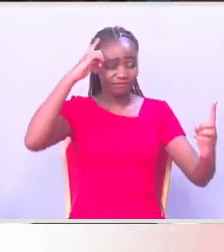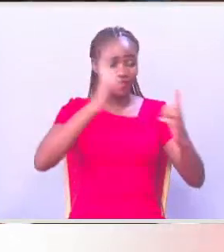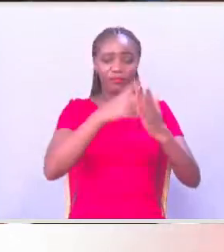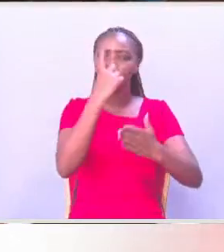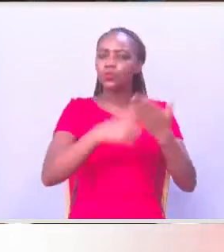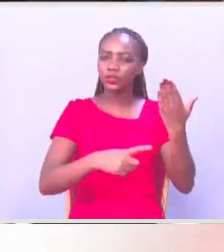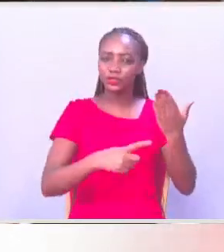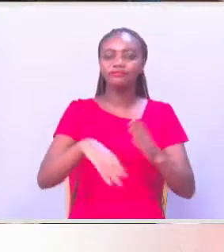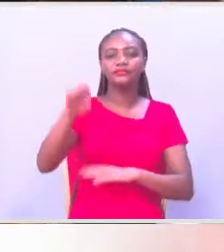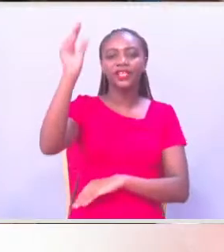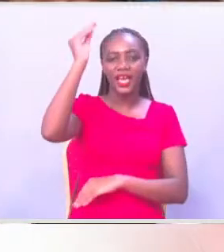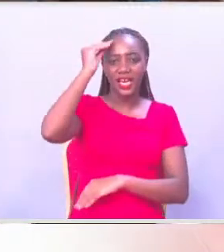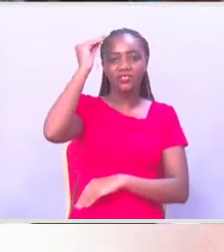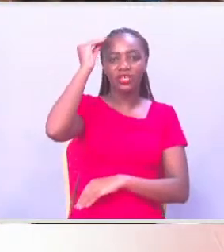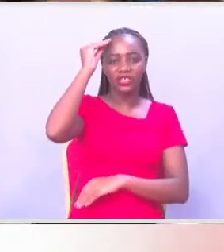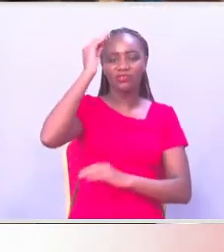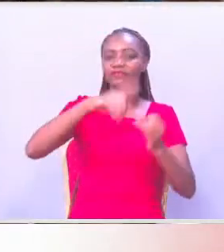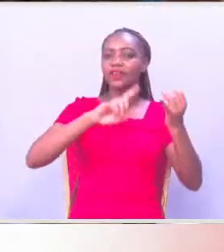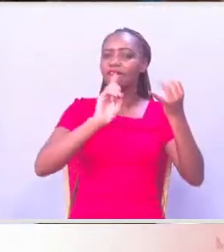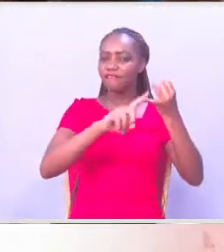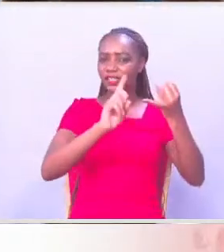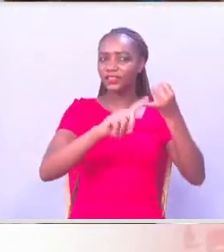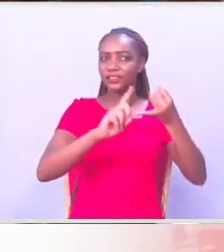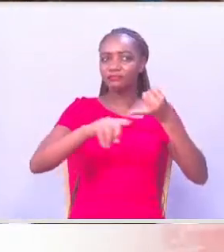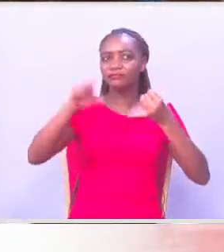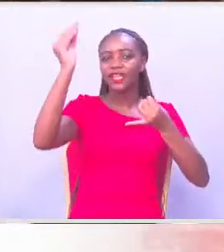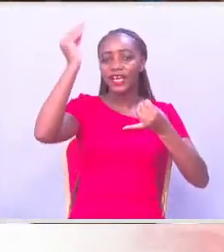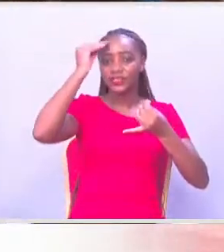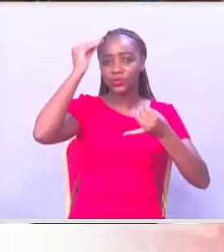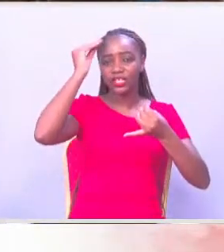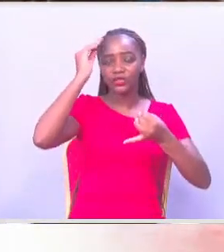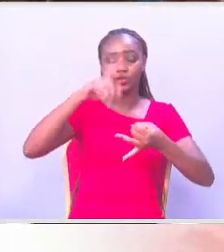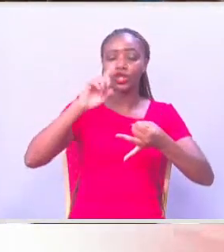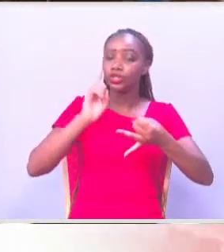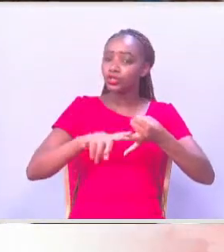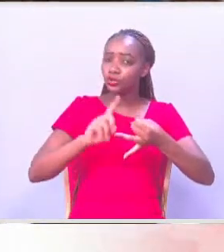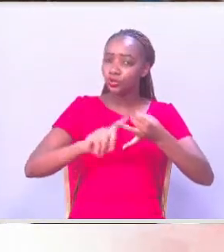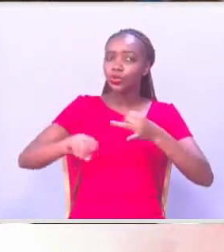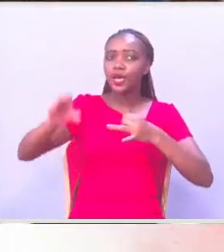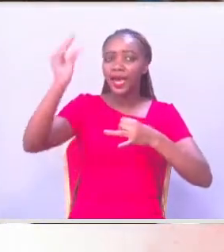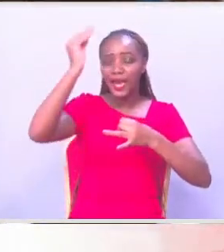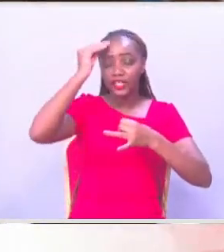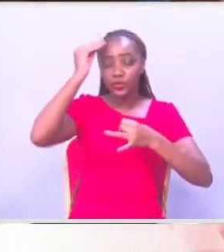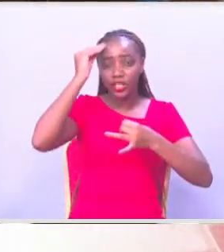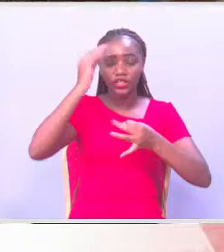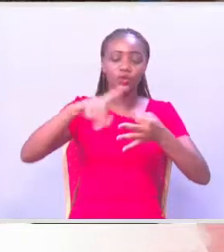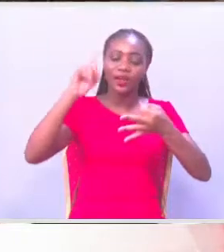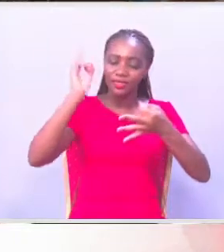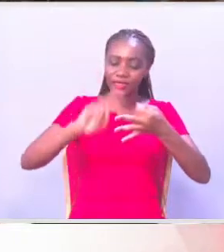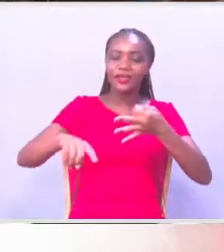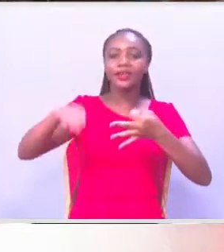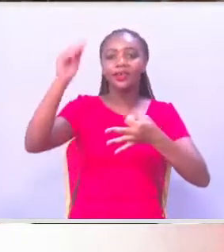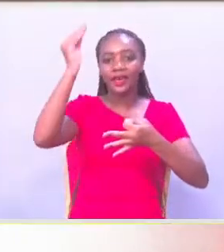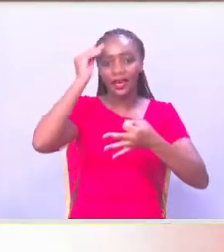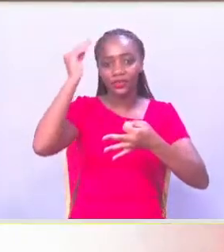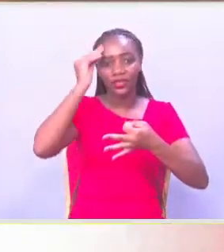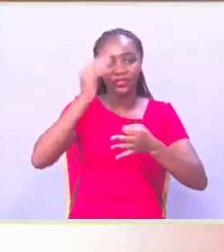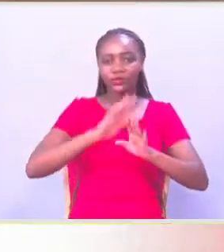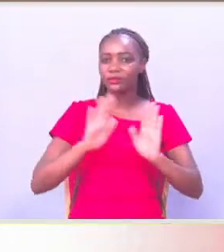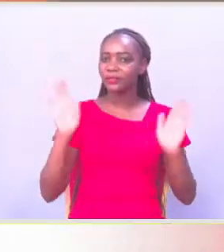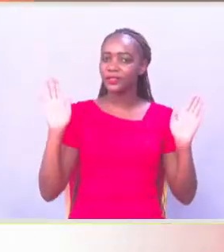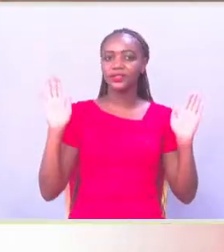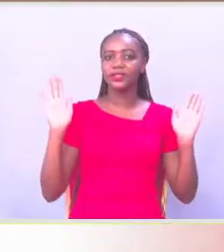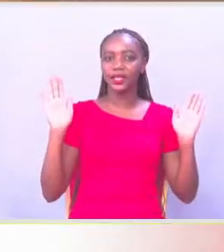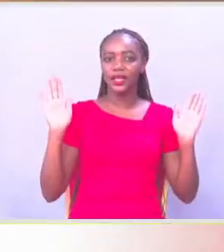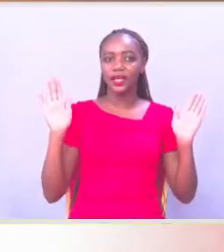masomo. Ya kwanza ni masomo. Ya pili ni masomo. Ya tatu ni masomo. Among